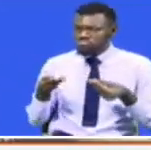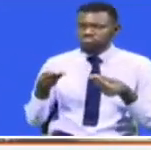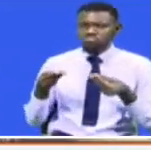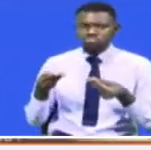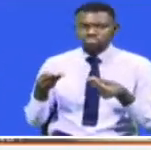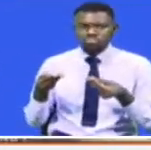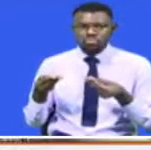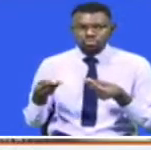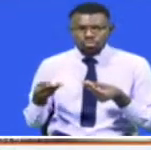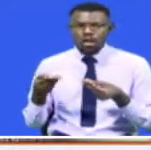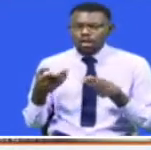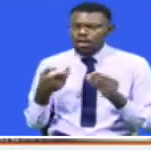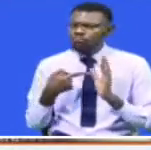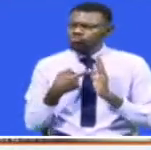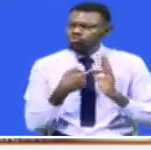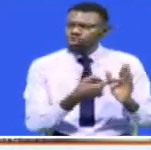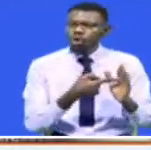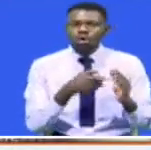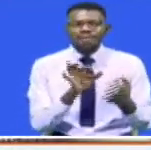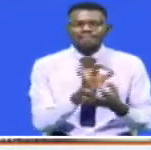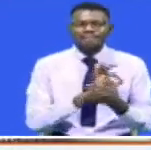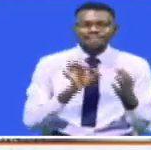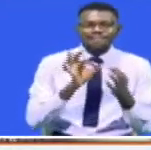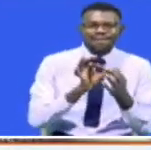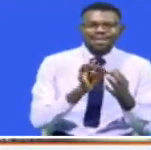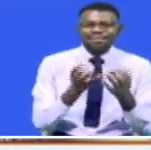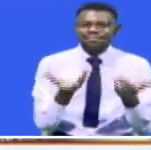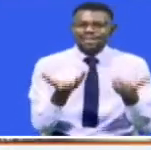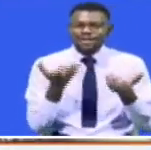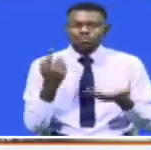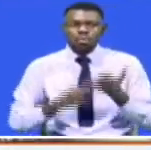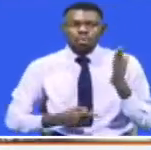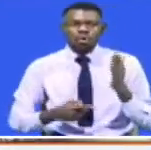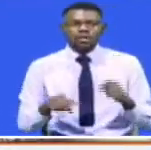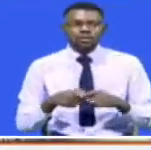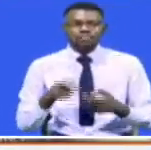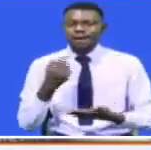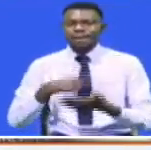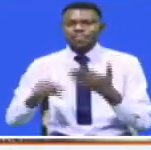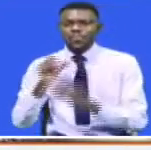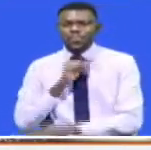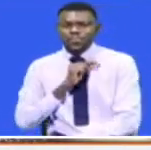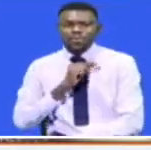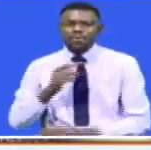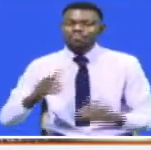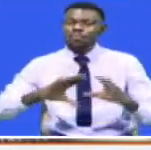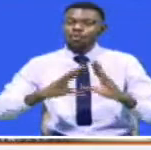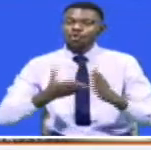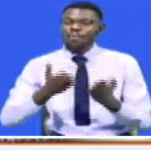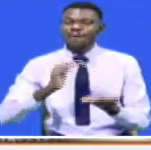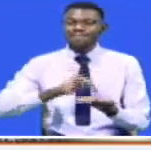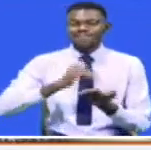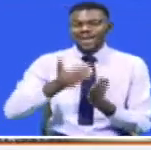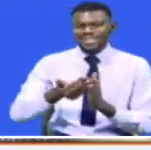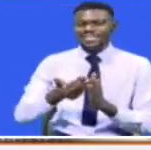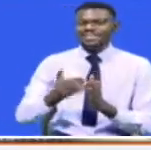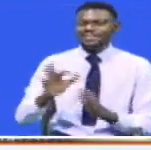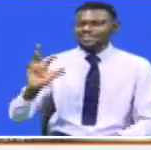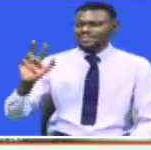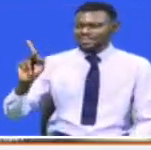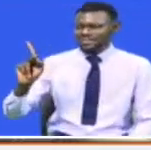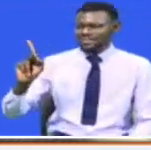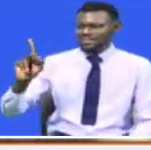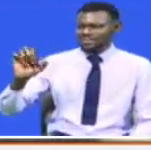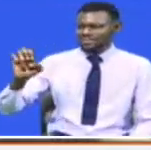the specification and which was approved from Global Fund to KEMSA, which was delivered by